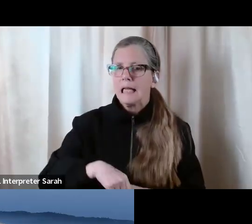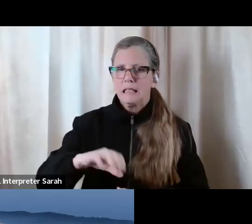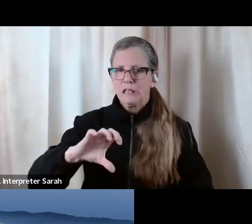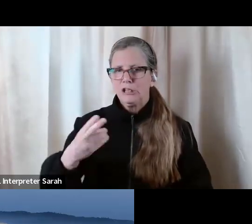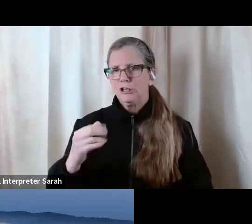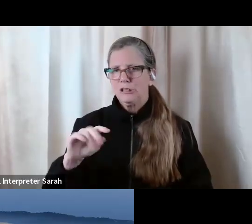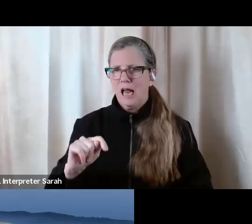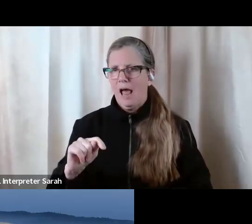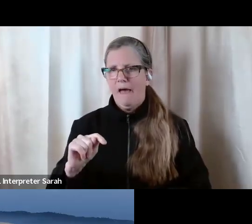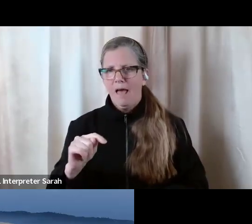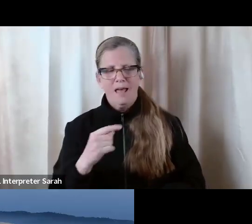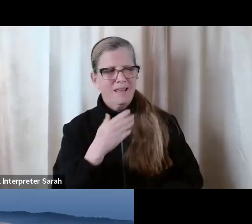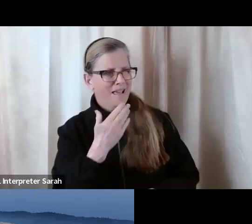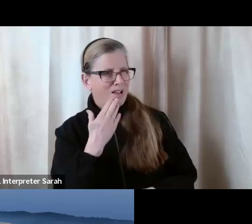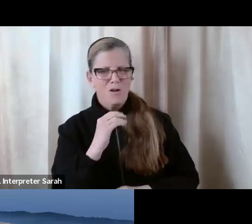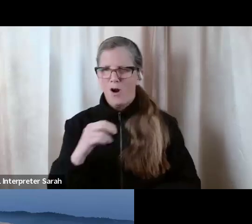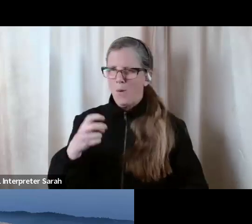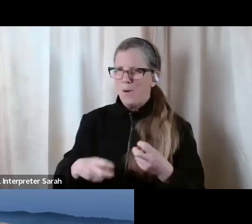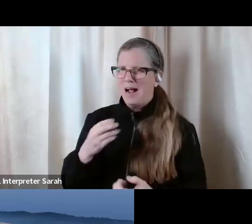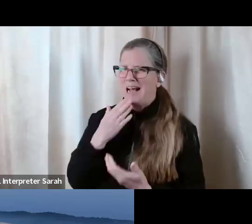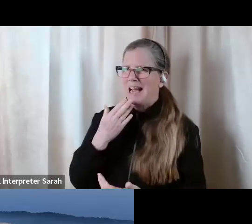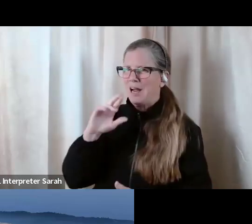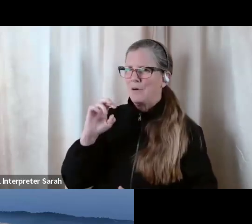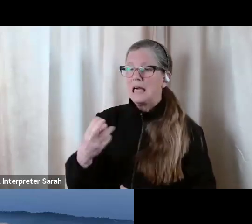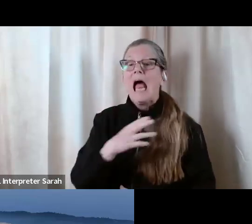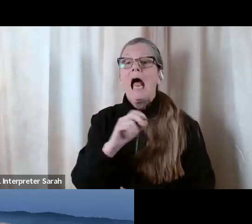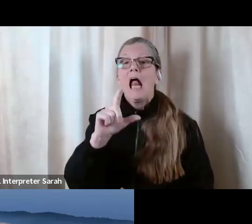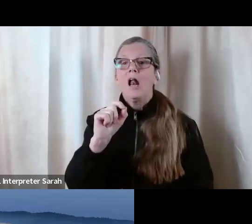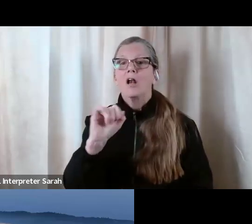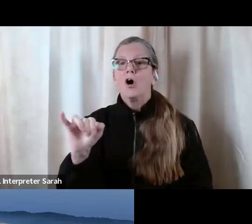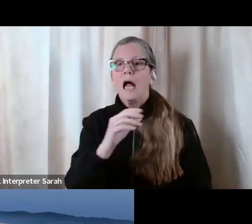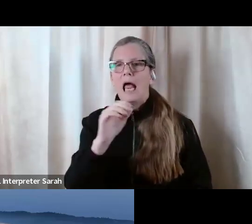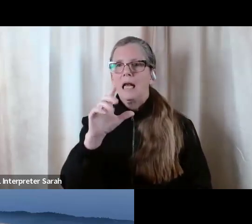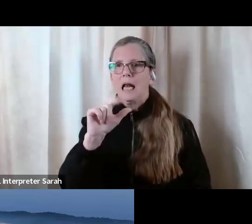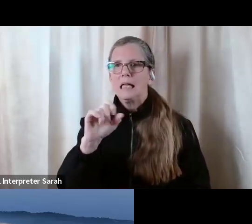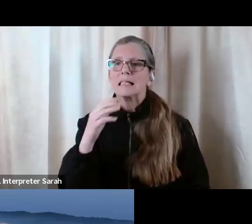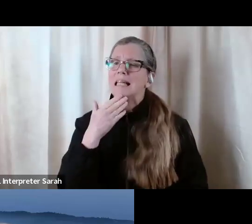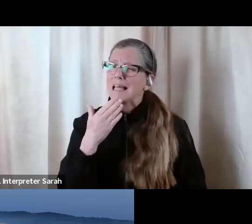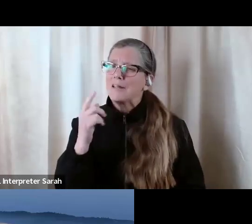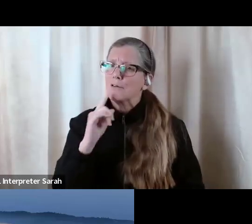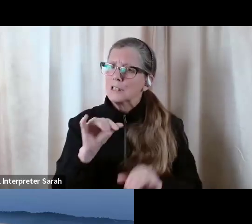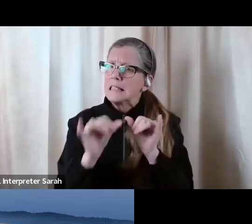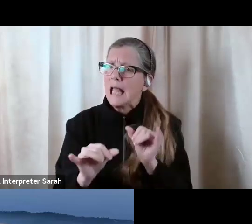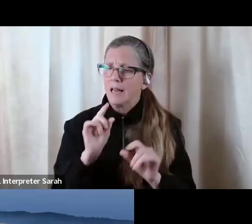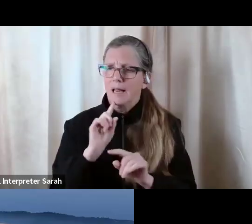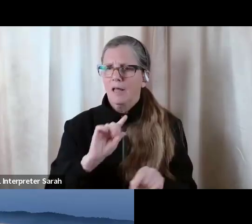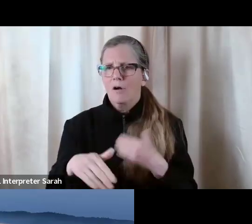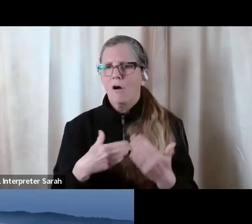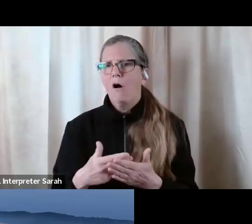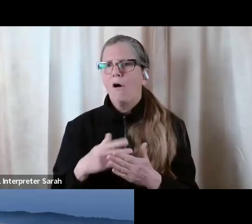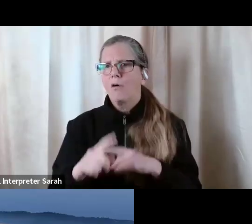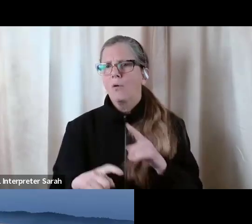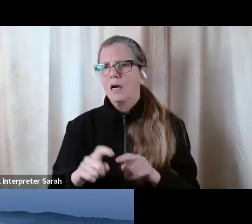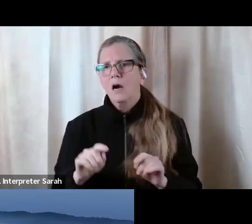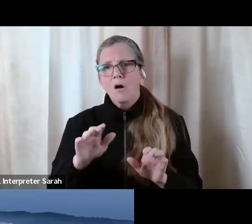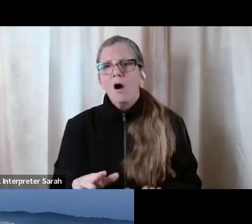Thanks, Rich. But with that, Lloyd and Lisa, thank you so much for staying on and answering all these questions. Wonderful questions, and we'll